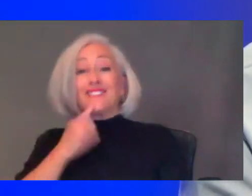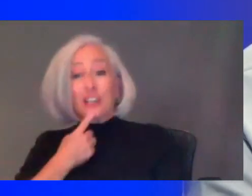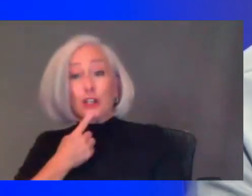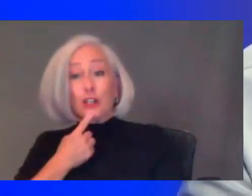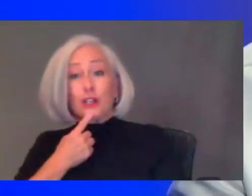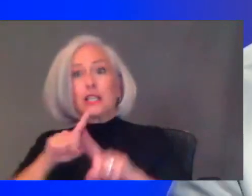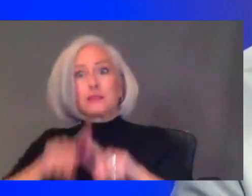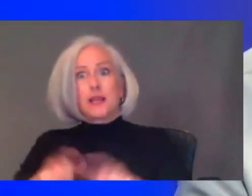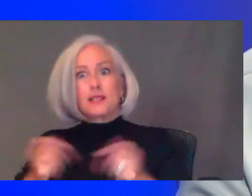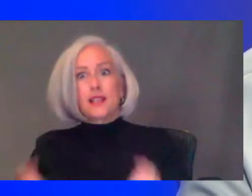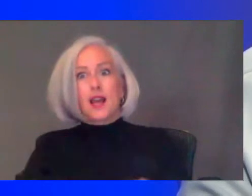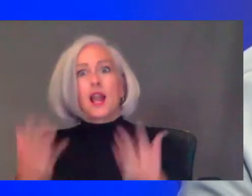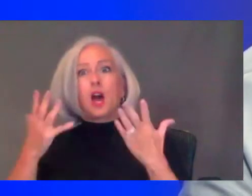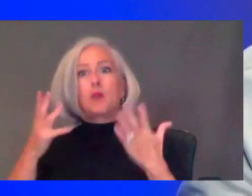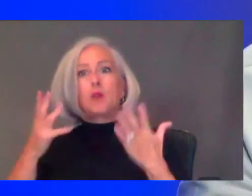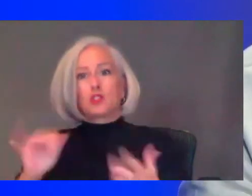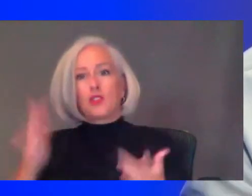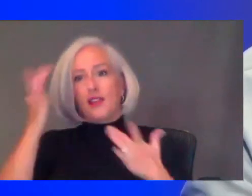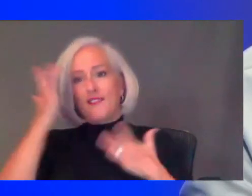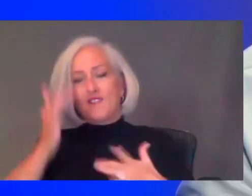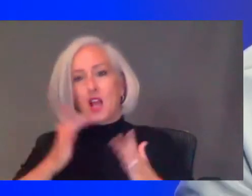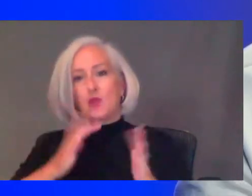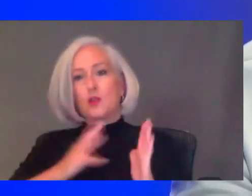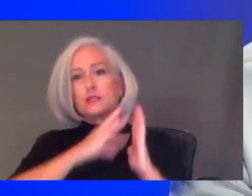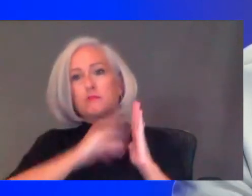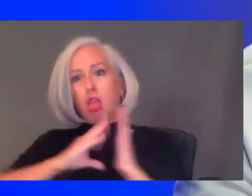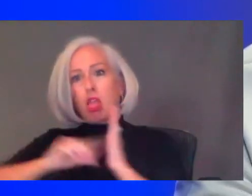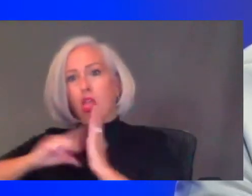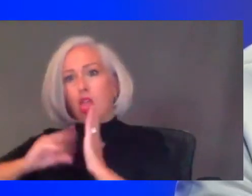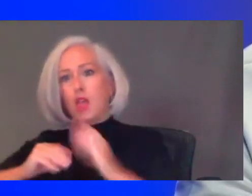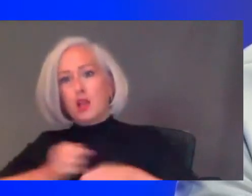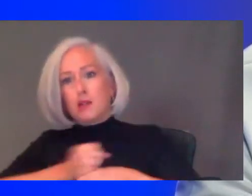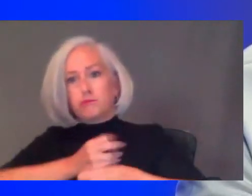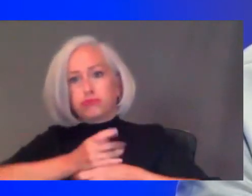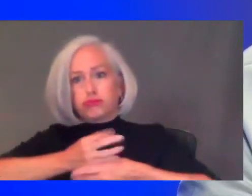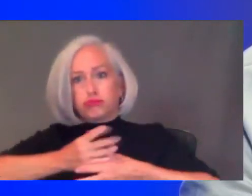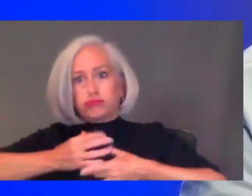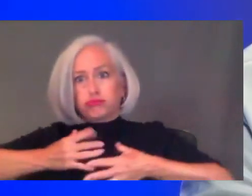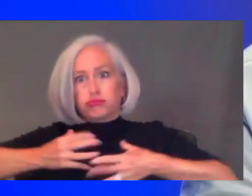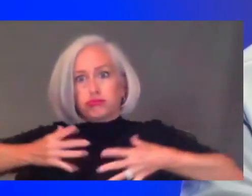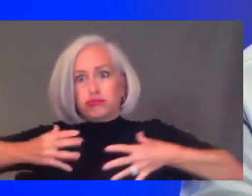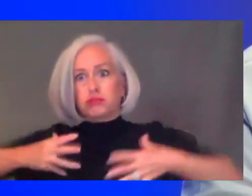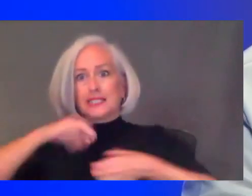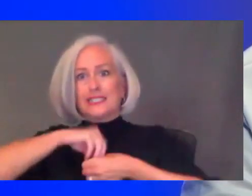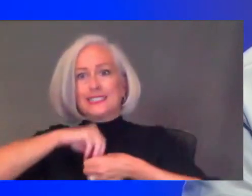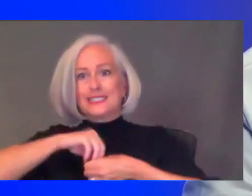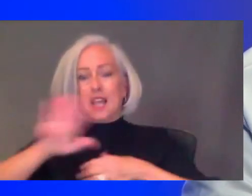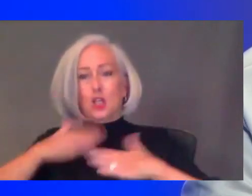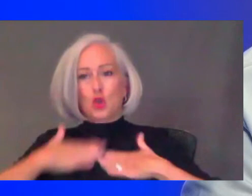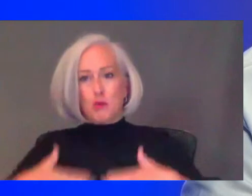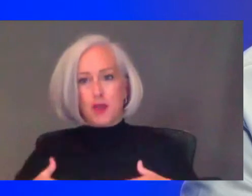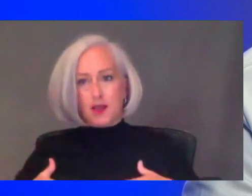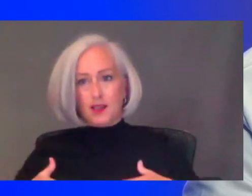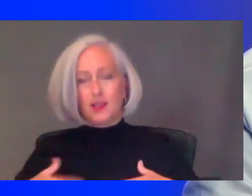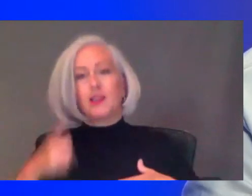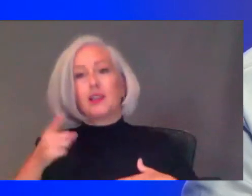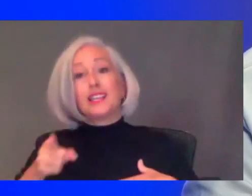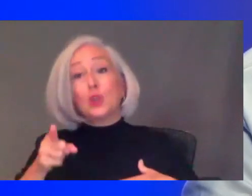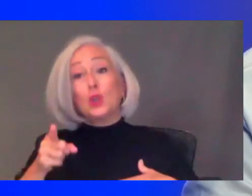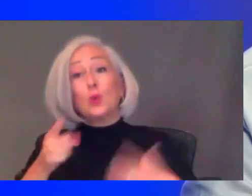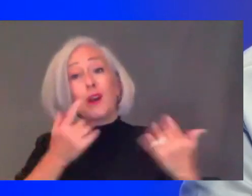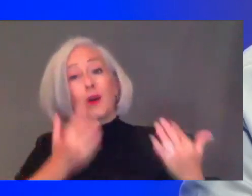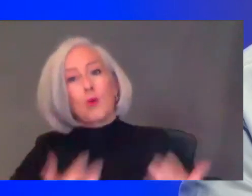stages. FDA approval, when will that happen? And how important is that for people wanting to get it? I would imagine if people needed it, they'd take